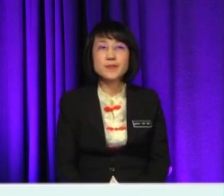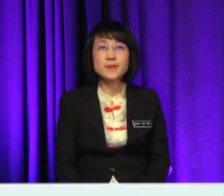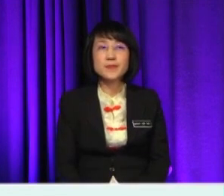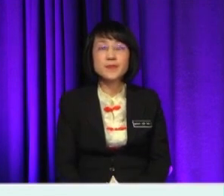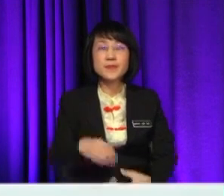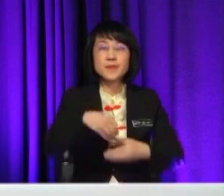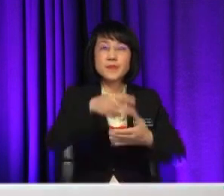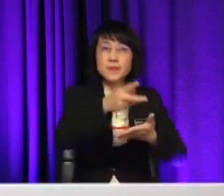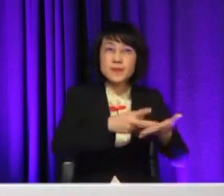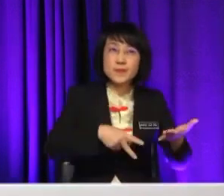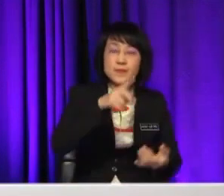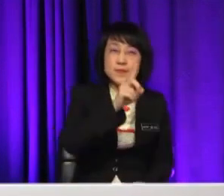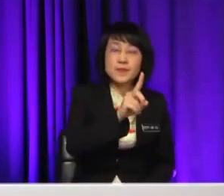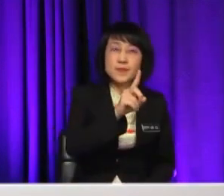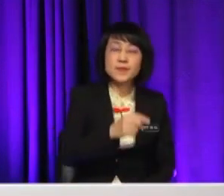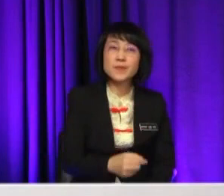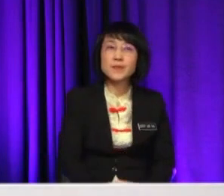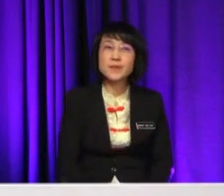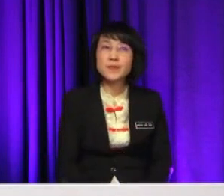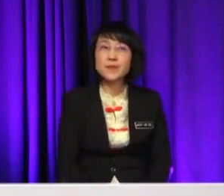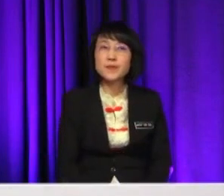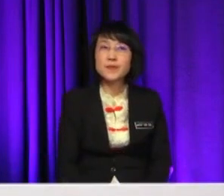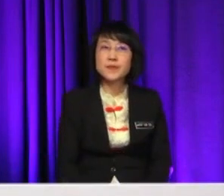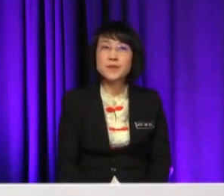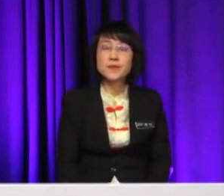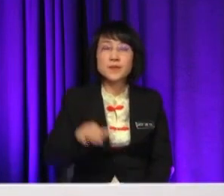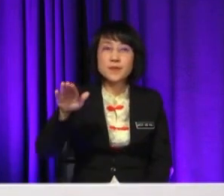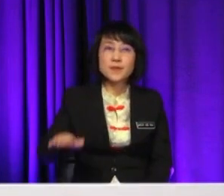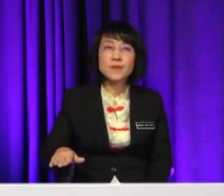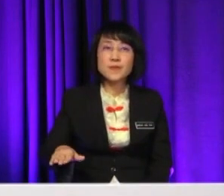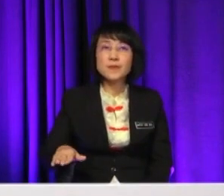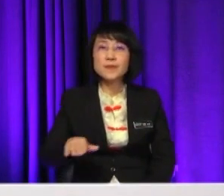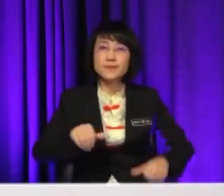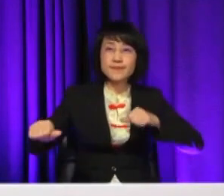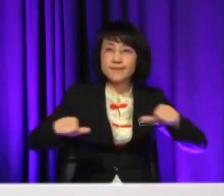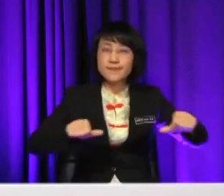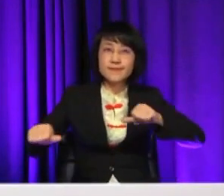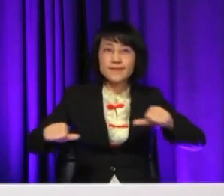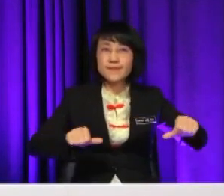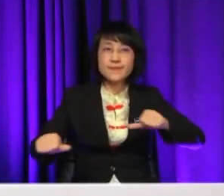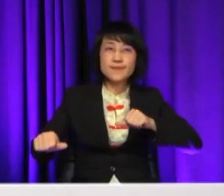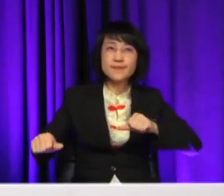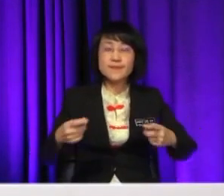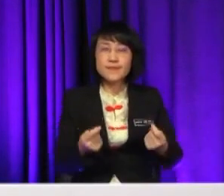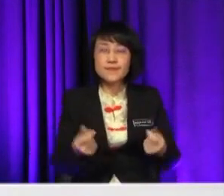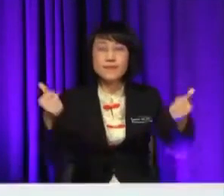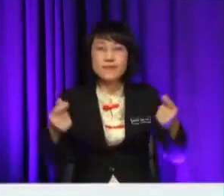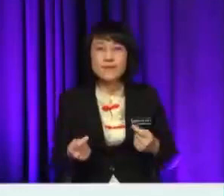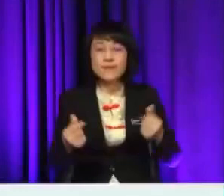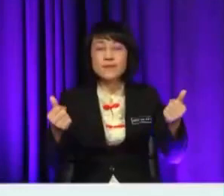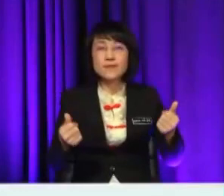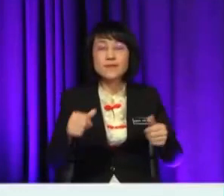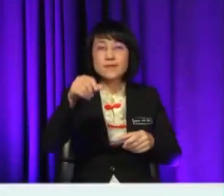In stanza 1, Yes? the child is kind of hyperactive. He tosses about in every bare